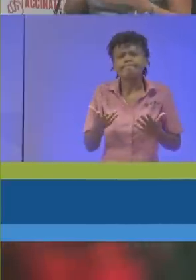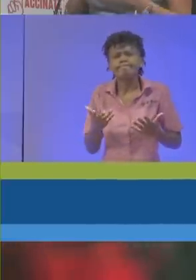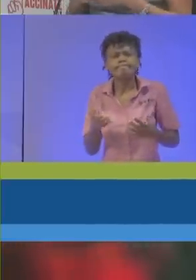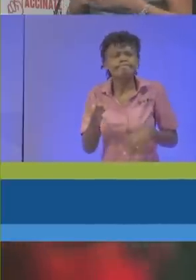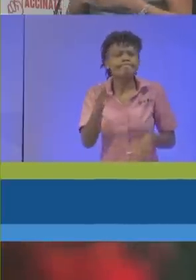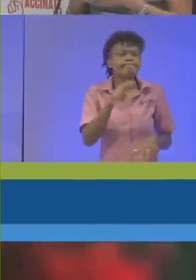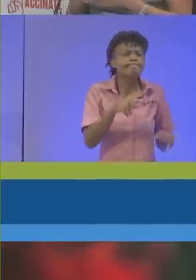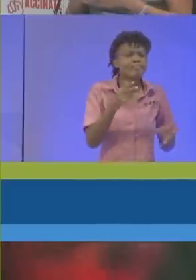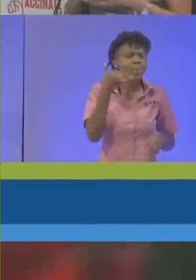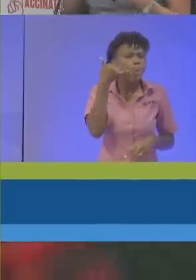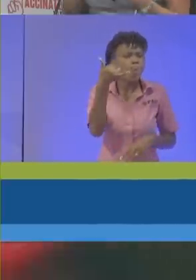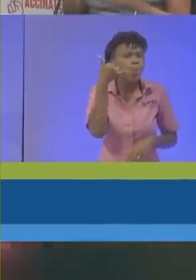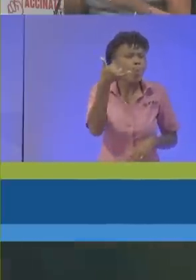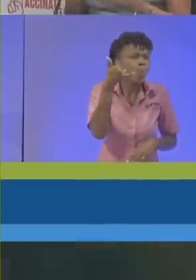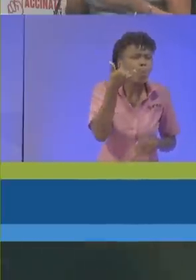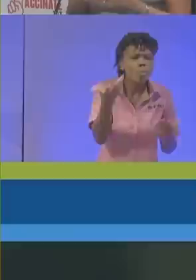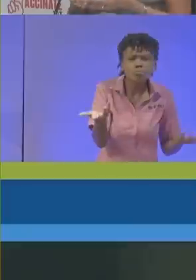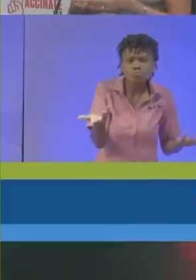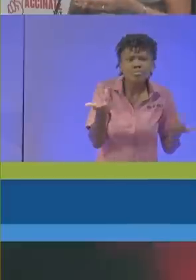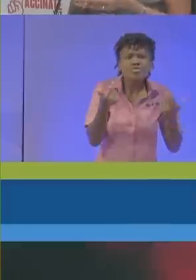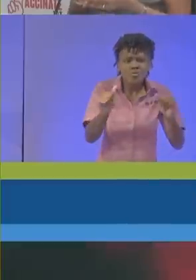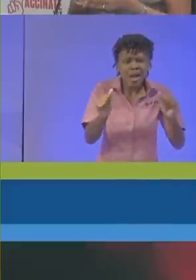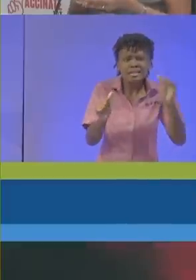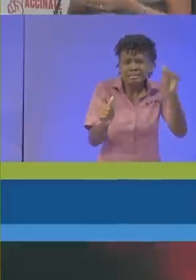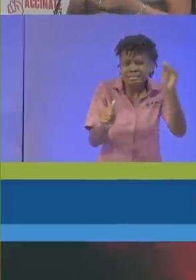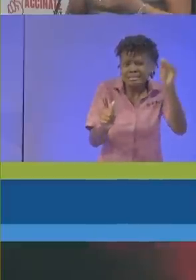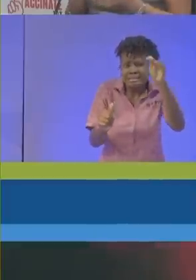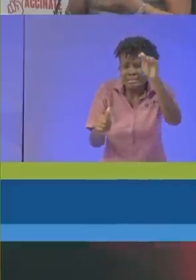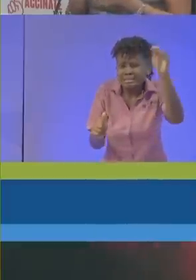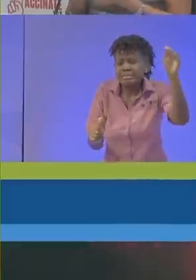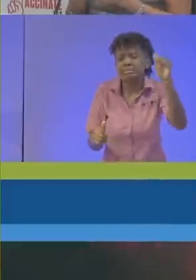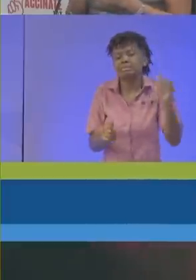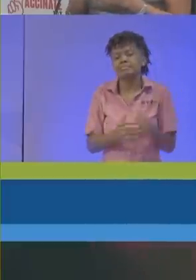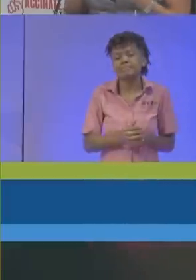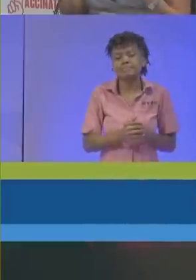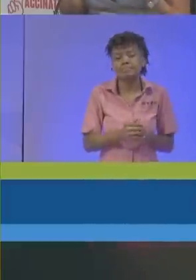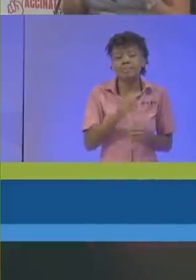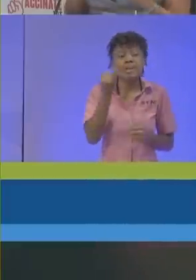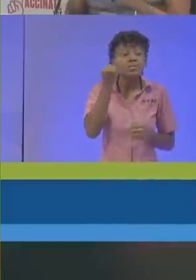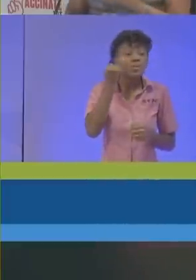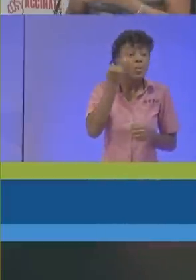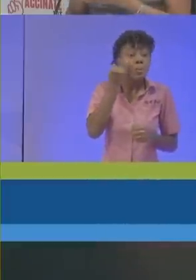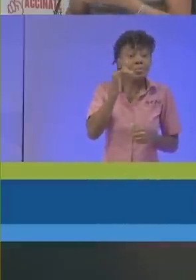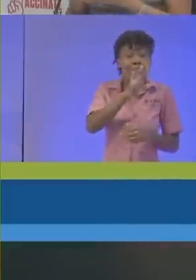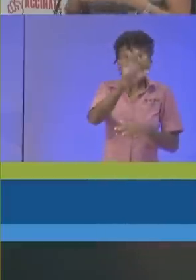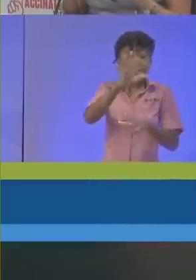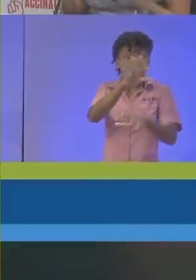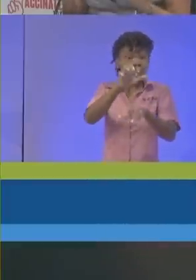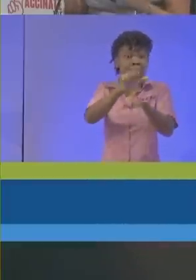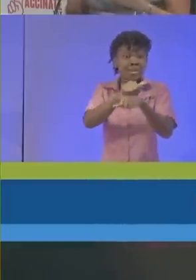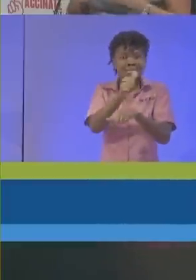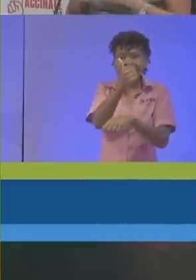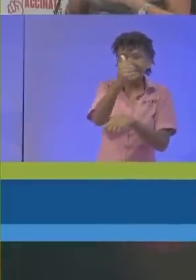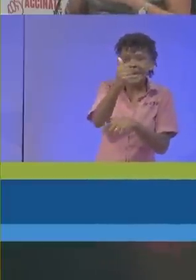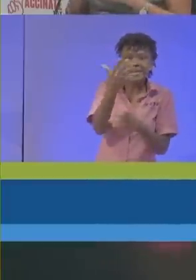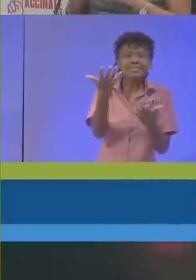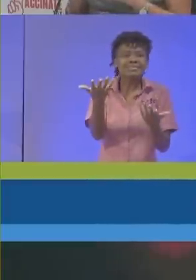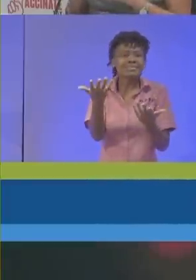supposed to be here at 10 o'clock. I'm not seeing you. It's now 2 o'clock. And then sometimes we get excuses like, oh, I